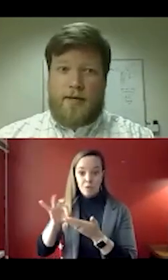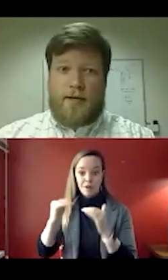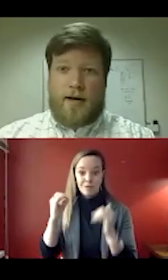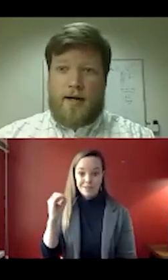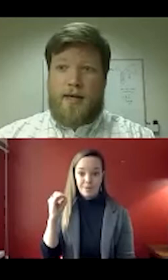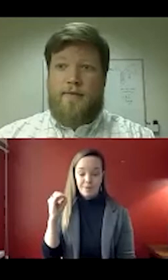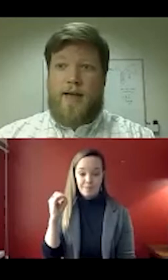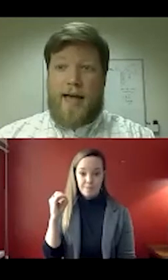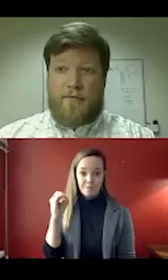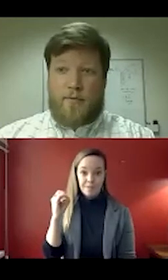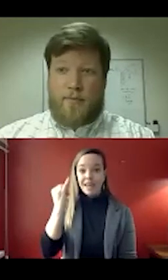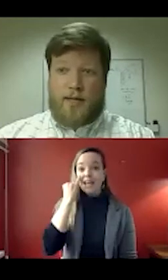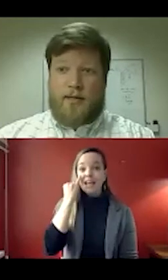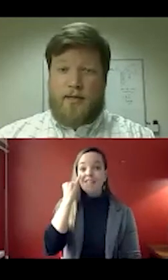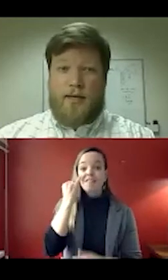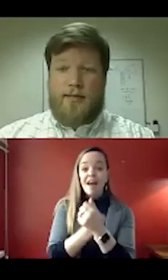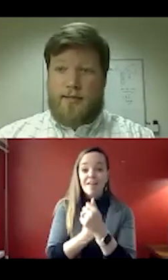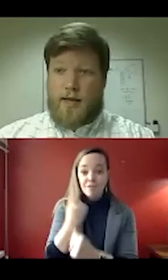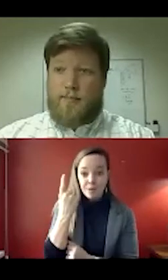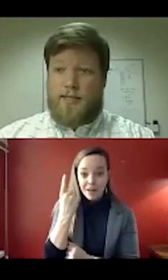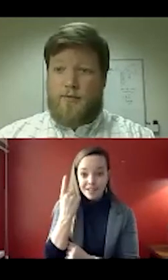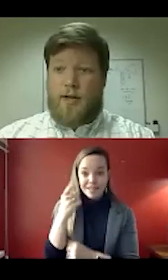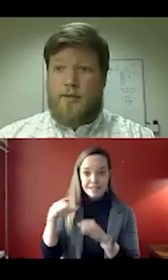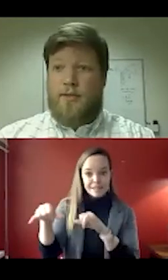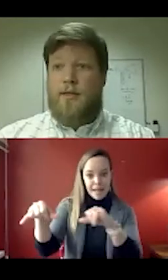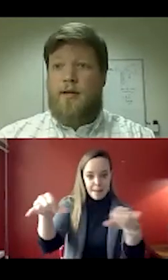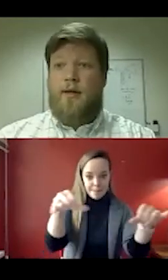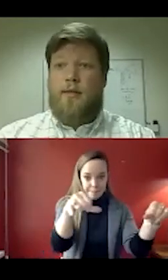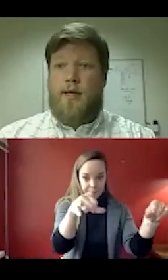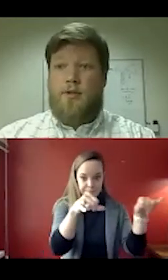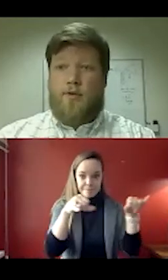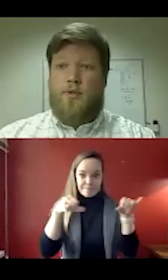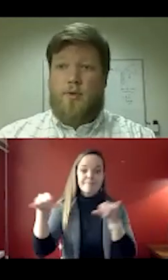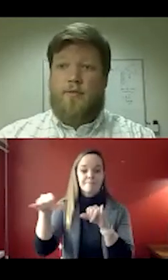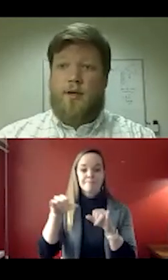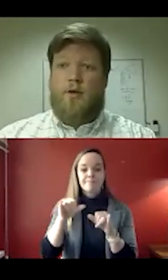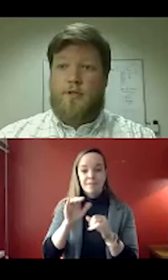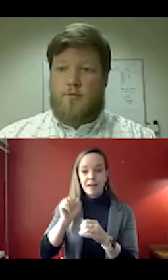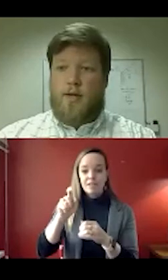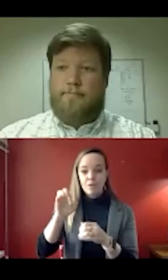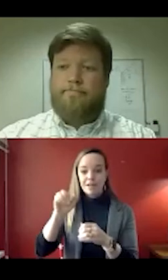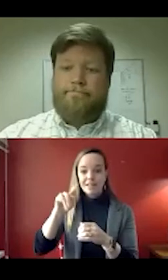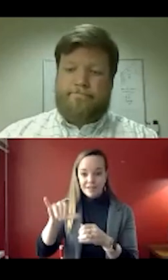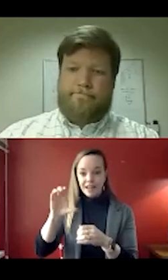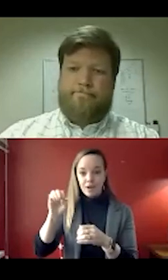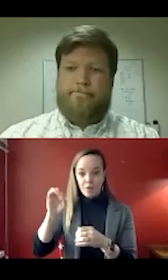Likewise, if everybody is the same as everyone else, then you have an assortativity coefficient of 1.